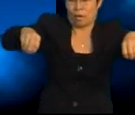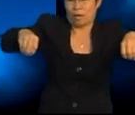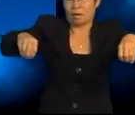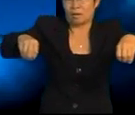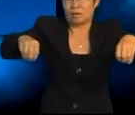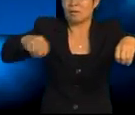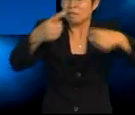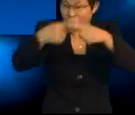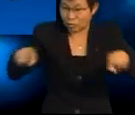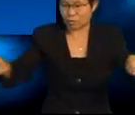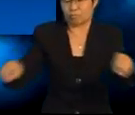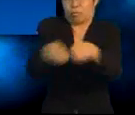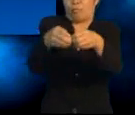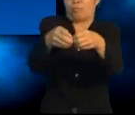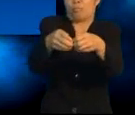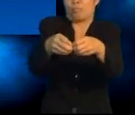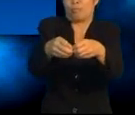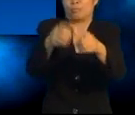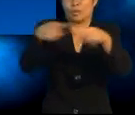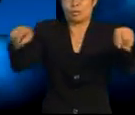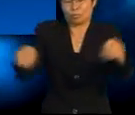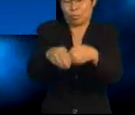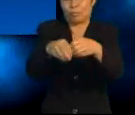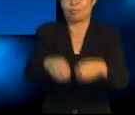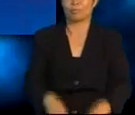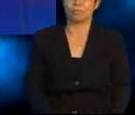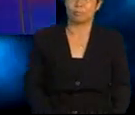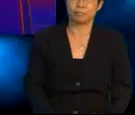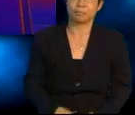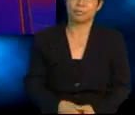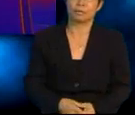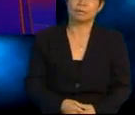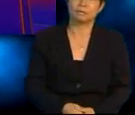unlike charges always attract each other.